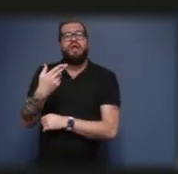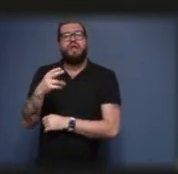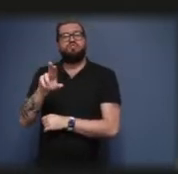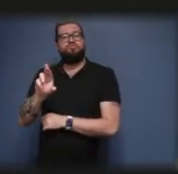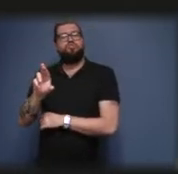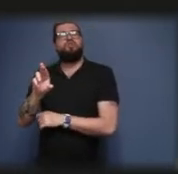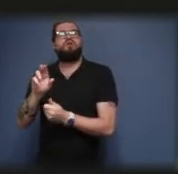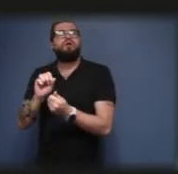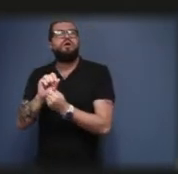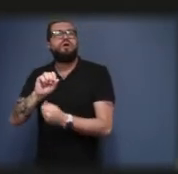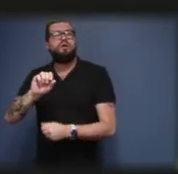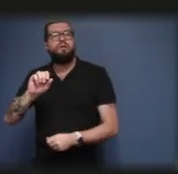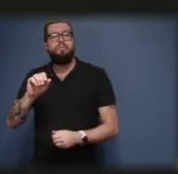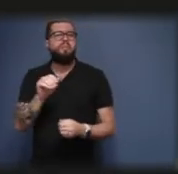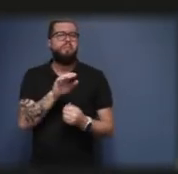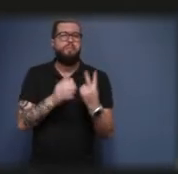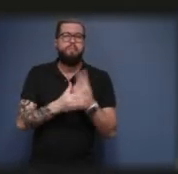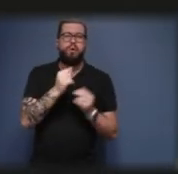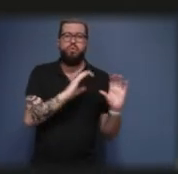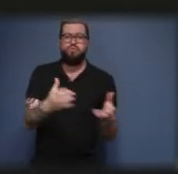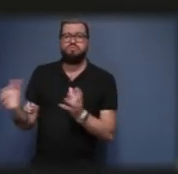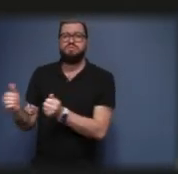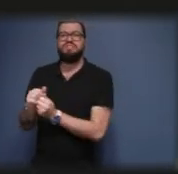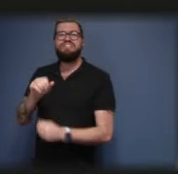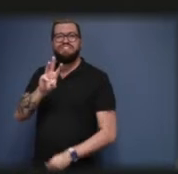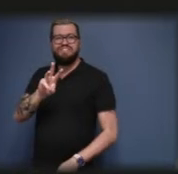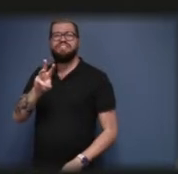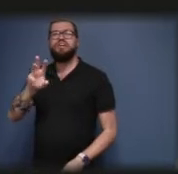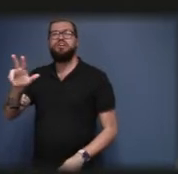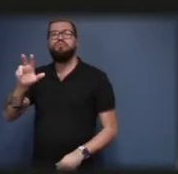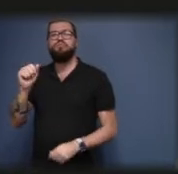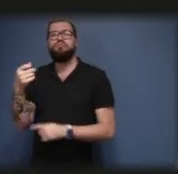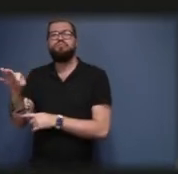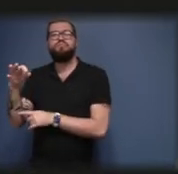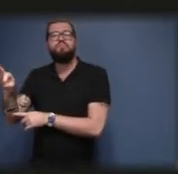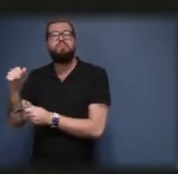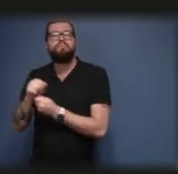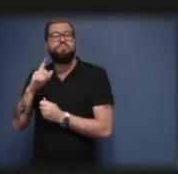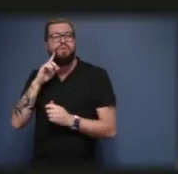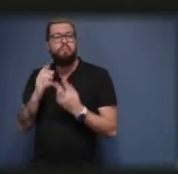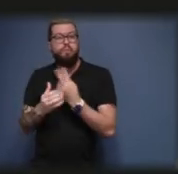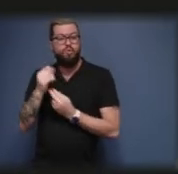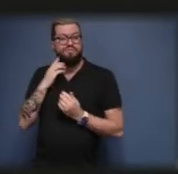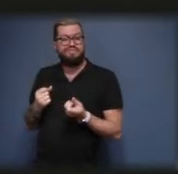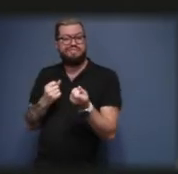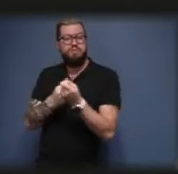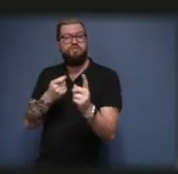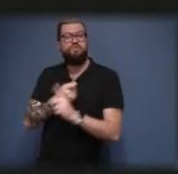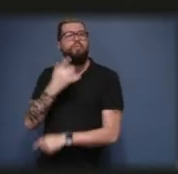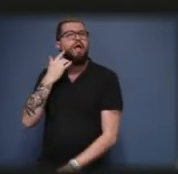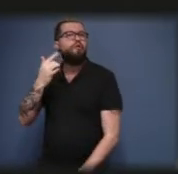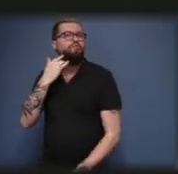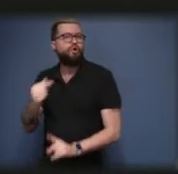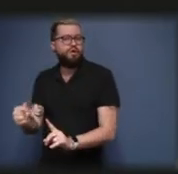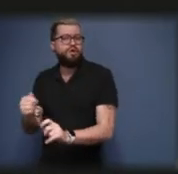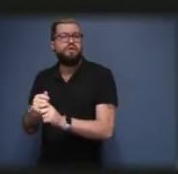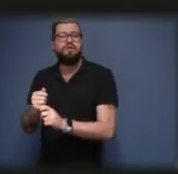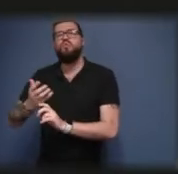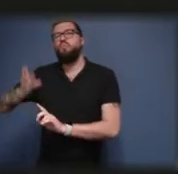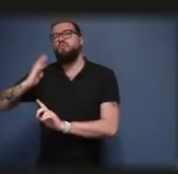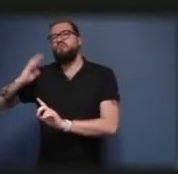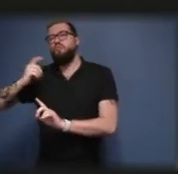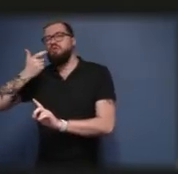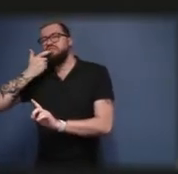6319 is a bipartisan House bill that is sponsored by Norma Torres of California, who herself is a former